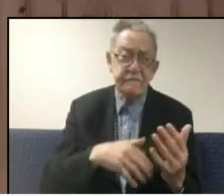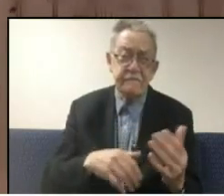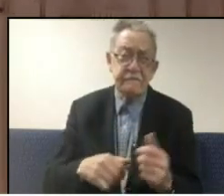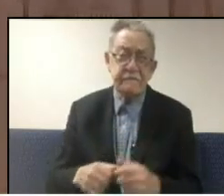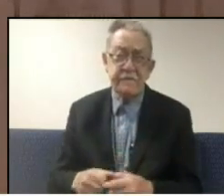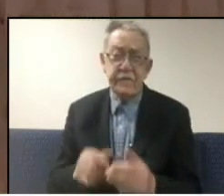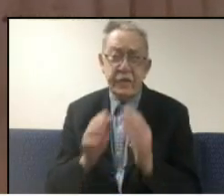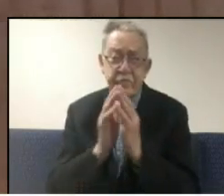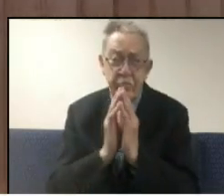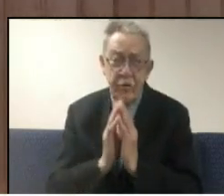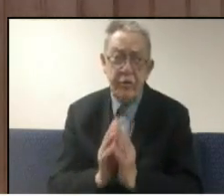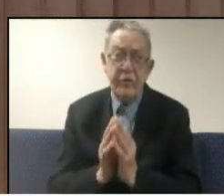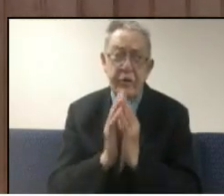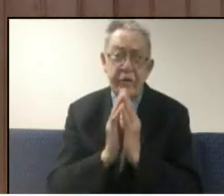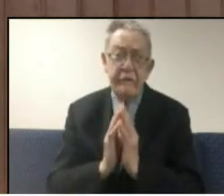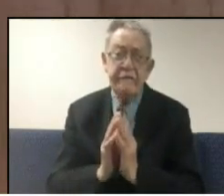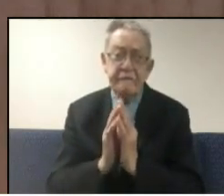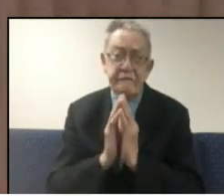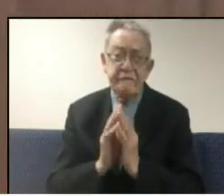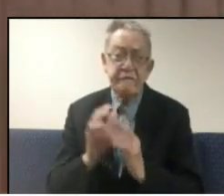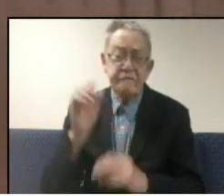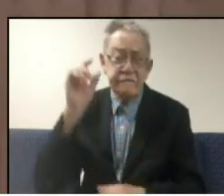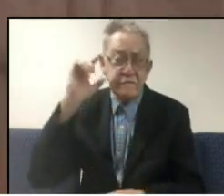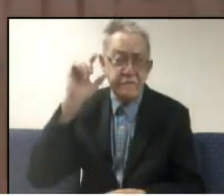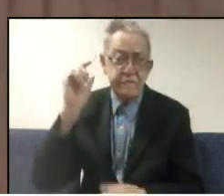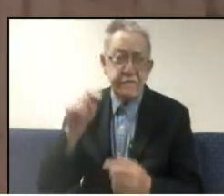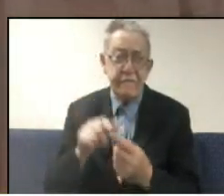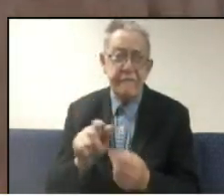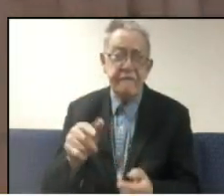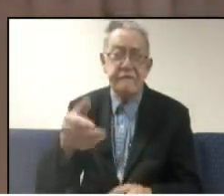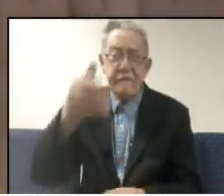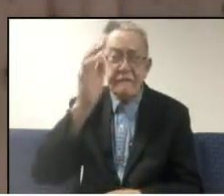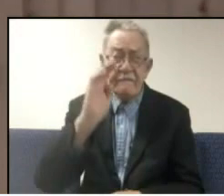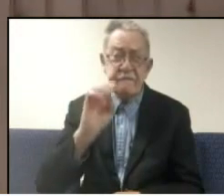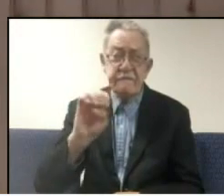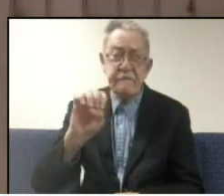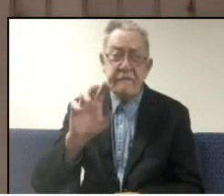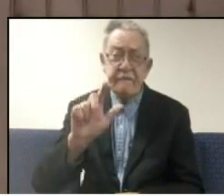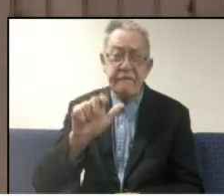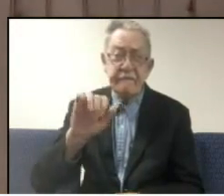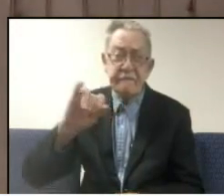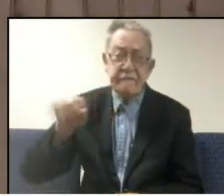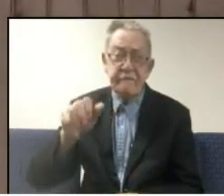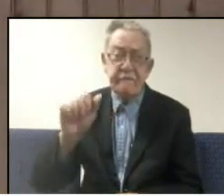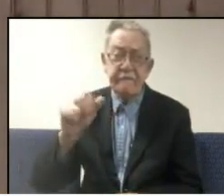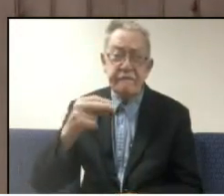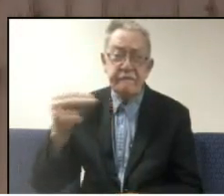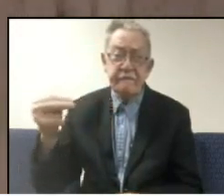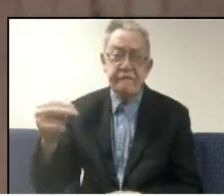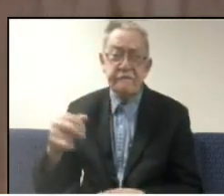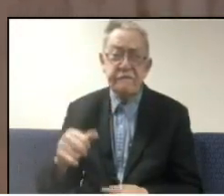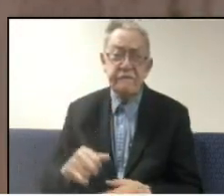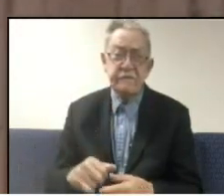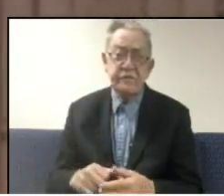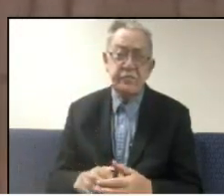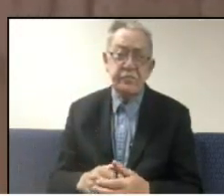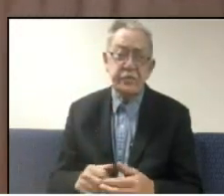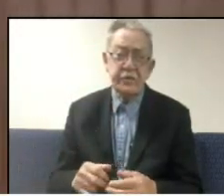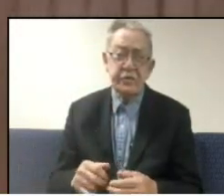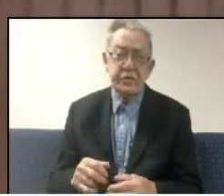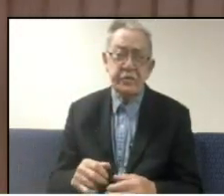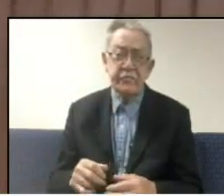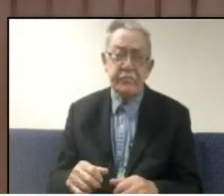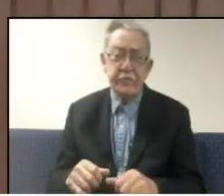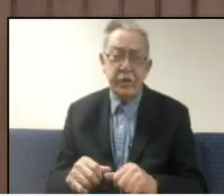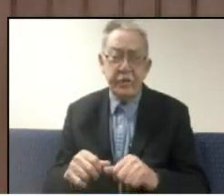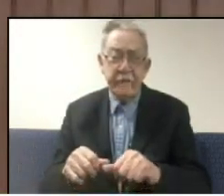pray, to listen to God, just like Elijah did on the same mountain, to spend time and to study. So